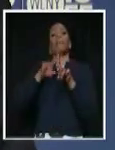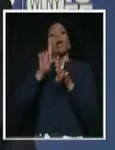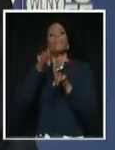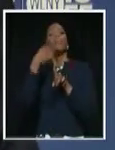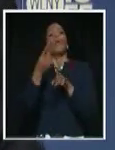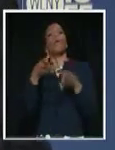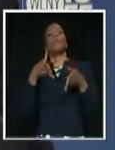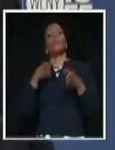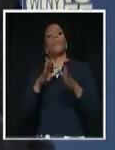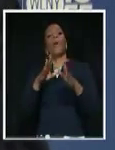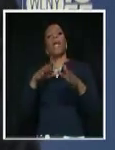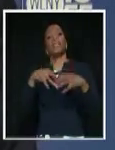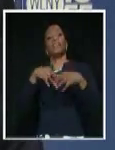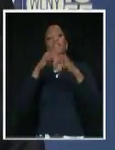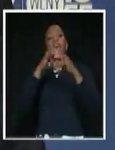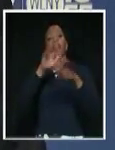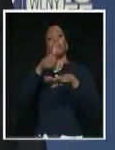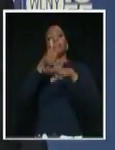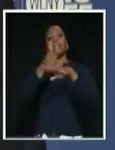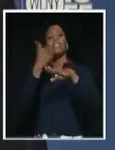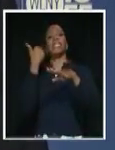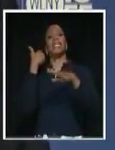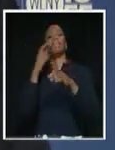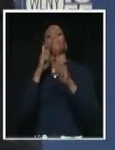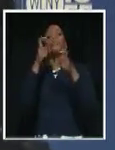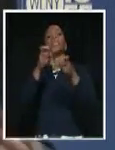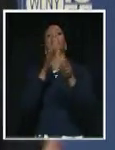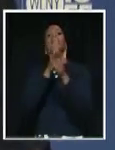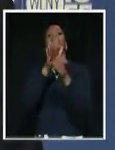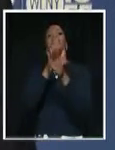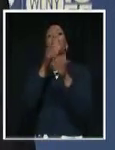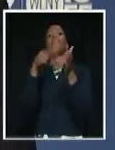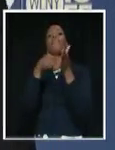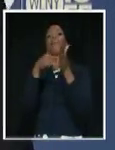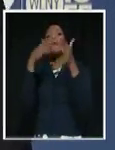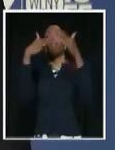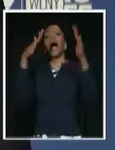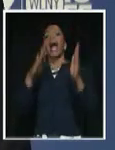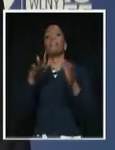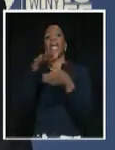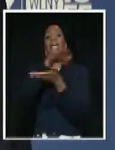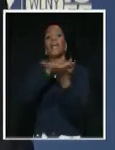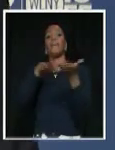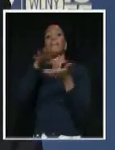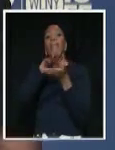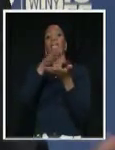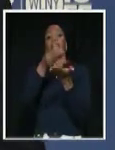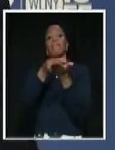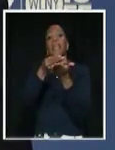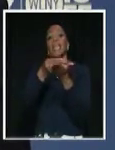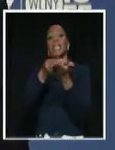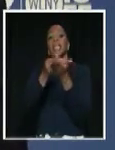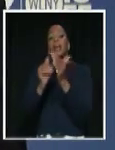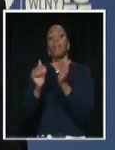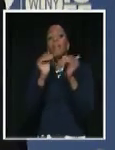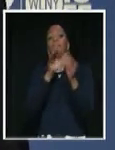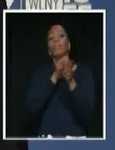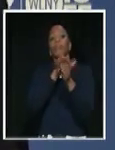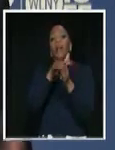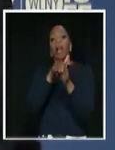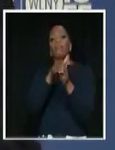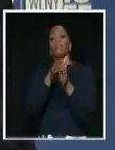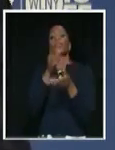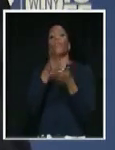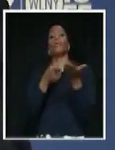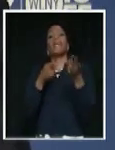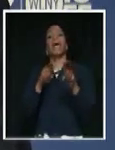way you get to develop is if you give us enough affordable housing and with enough mix of income levels covered to actually represent what's going on in this city